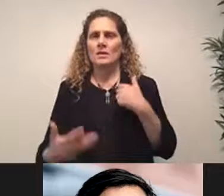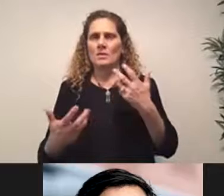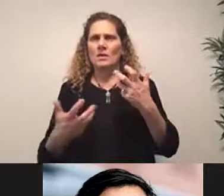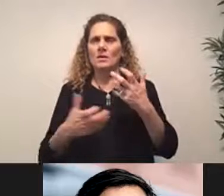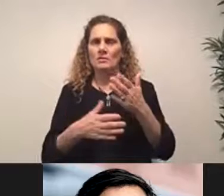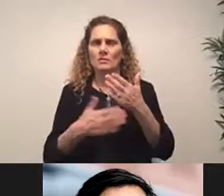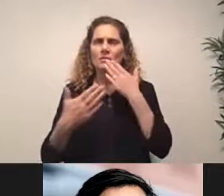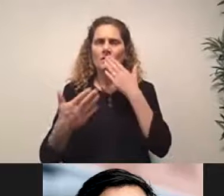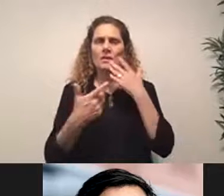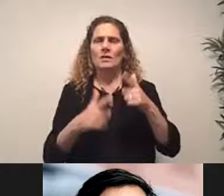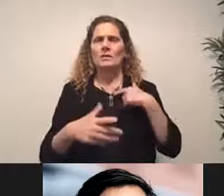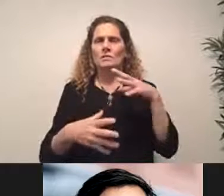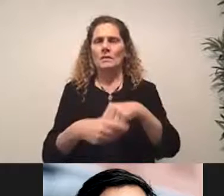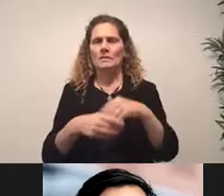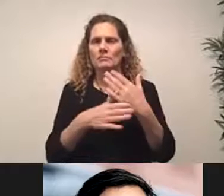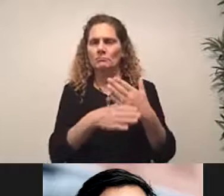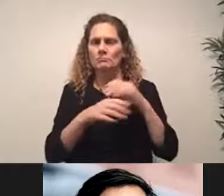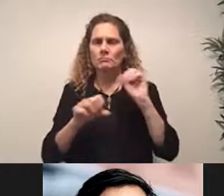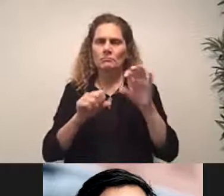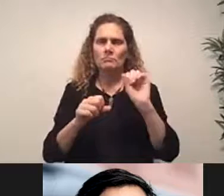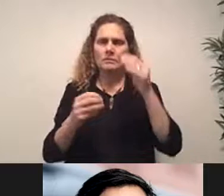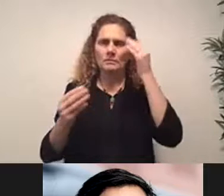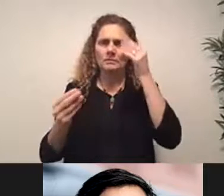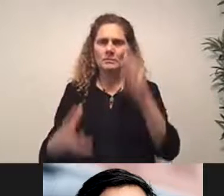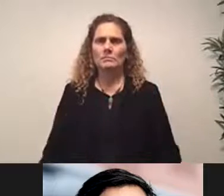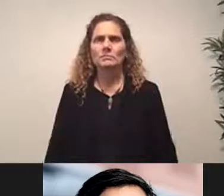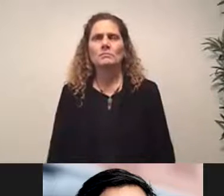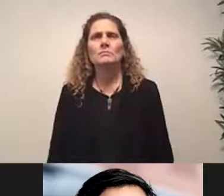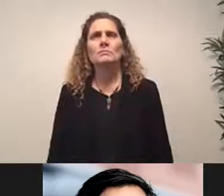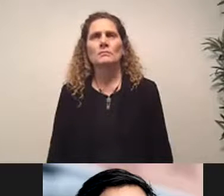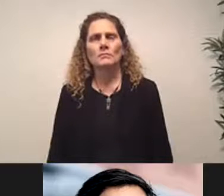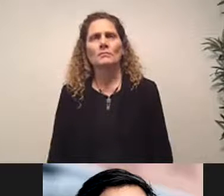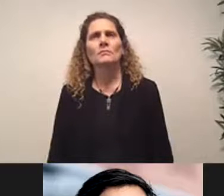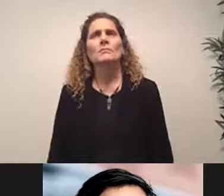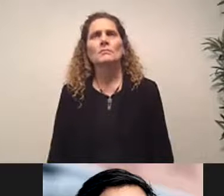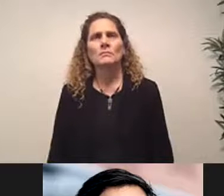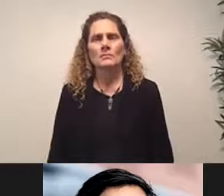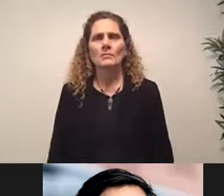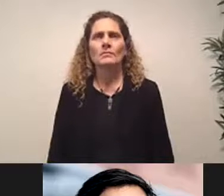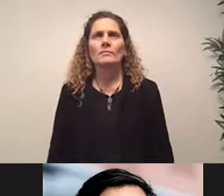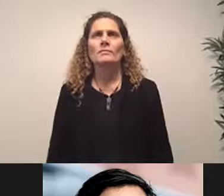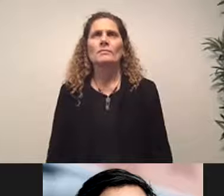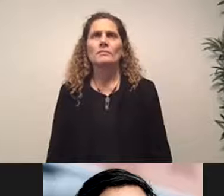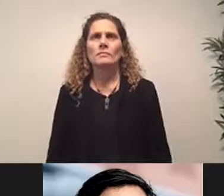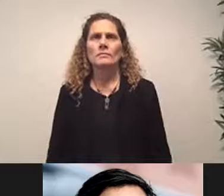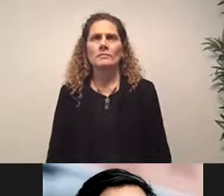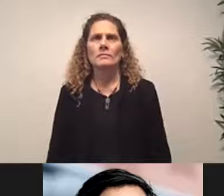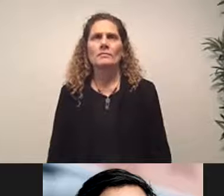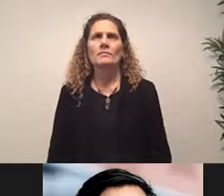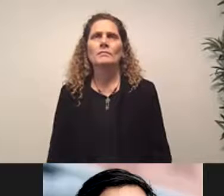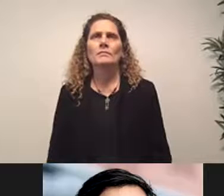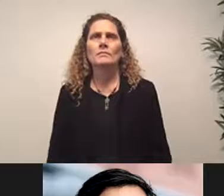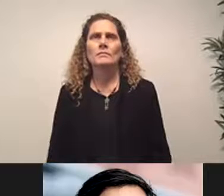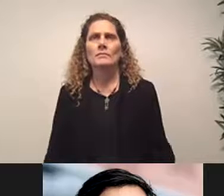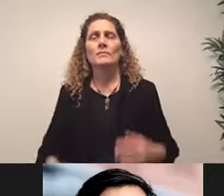community-driven effort to move Milwaukee into a top 10 city against 50 peer cities on the Hispanic Wellbeing